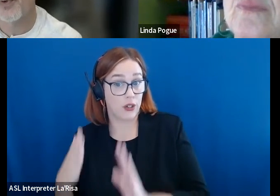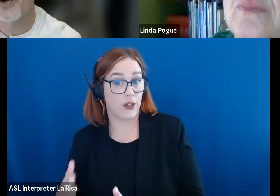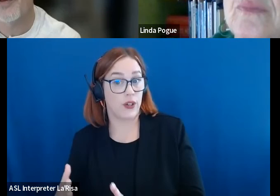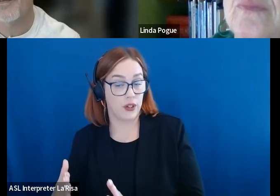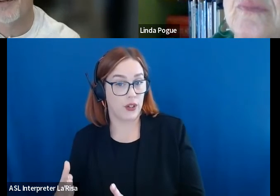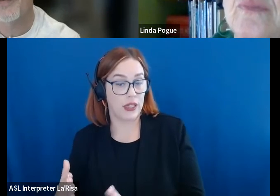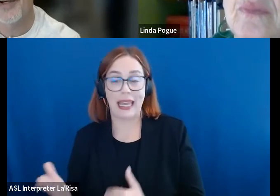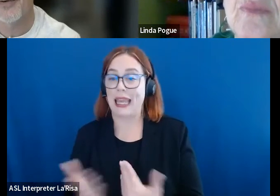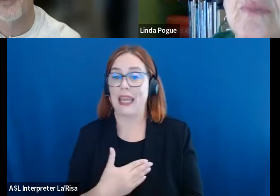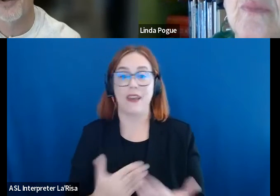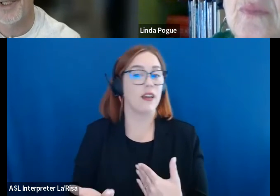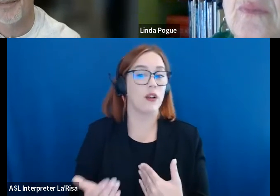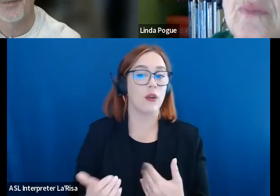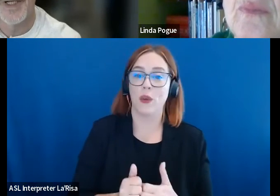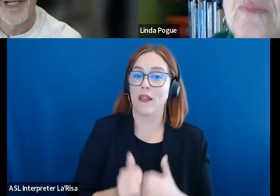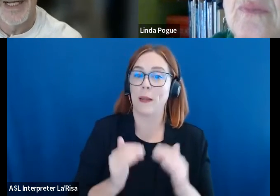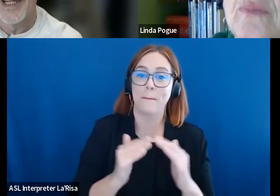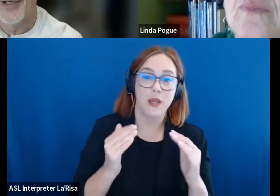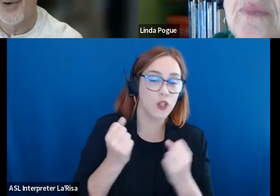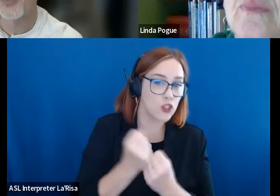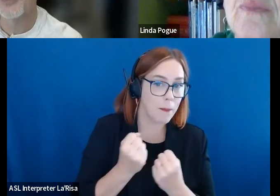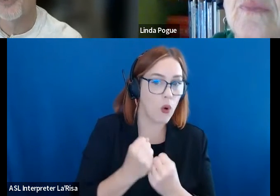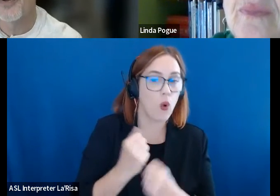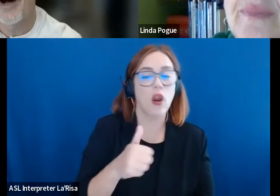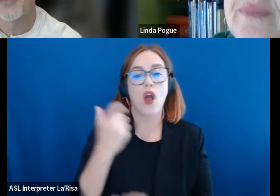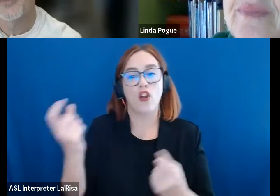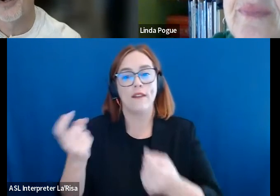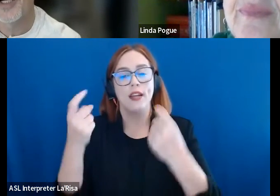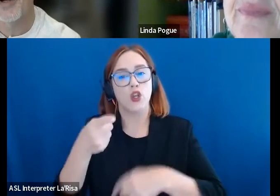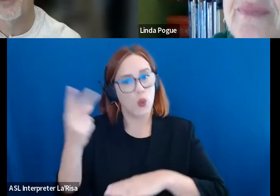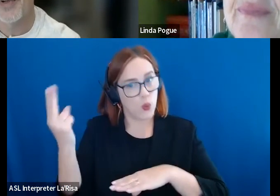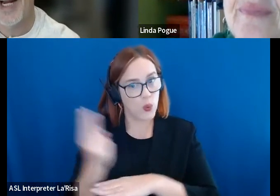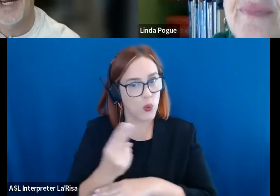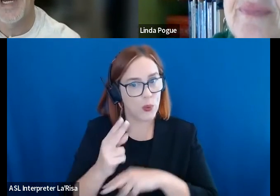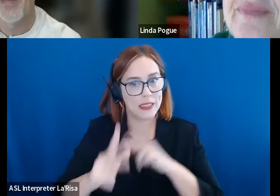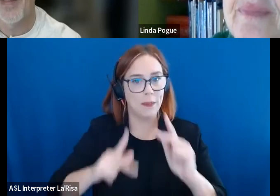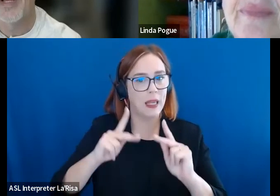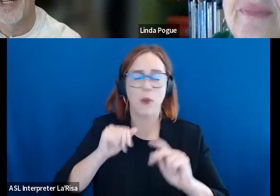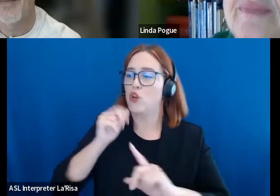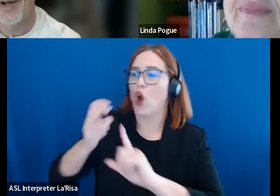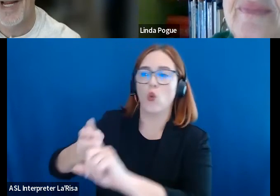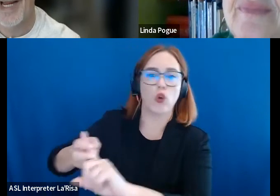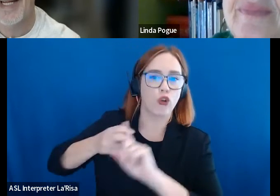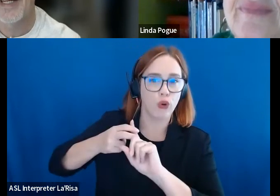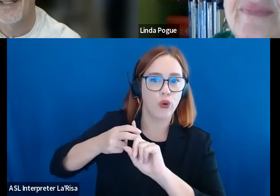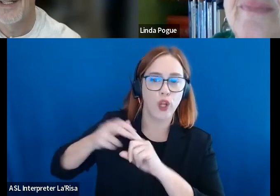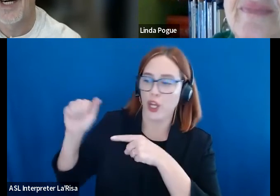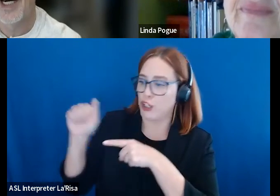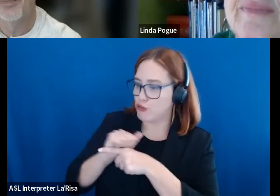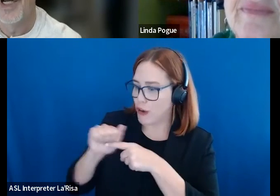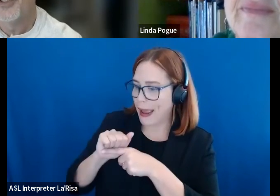peer support or other events that you're using people. Don't recruit a volunteer, get them trained, and then leave them